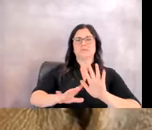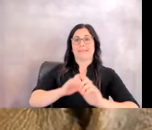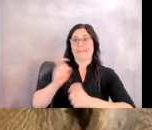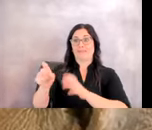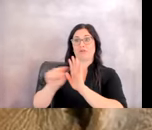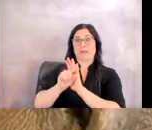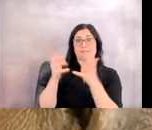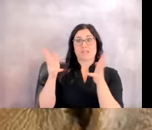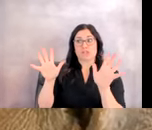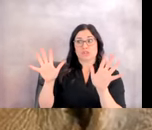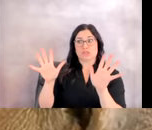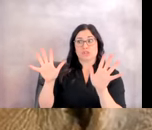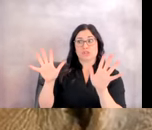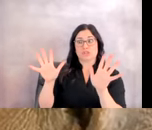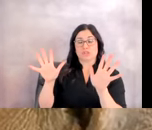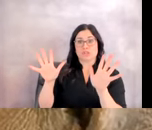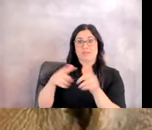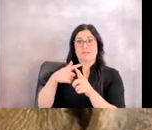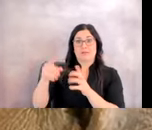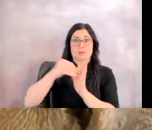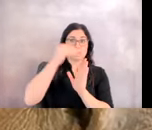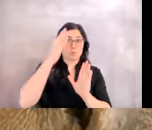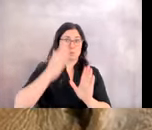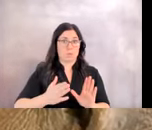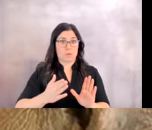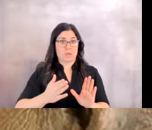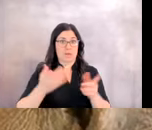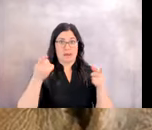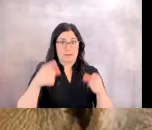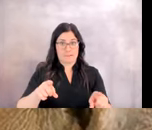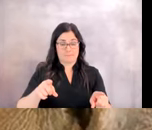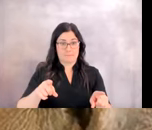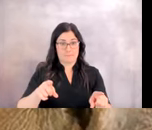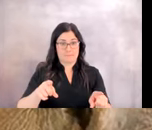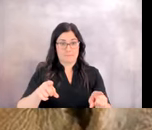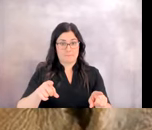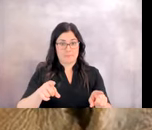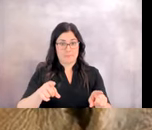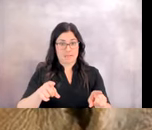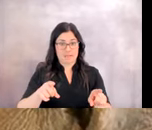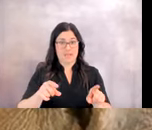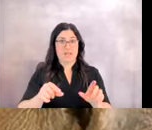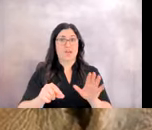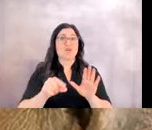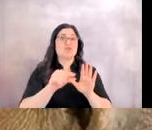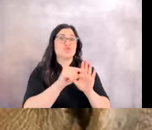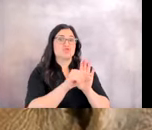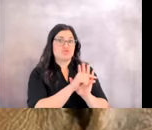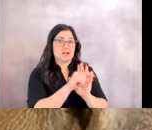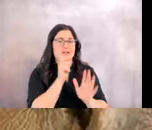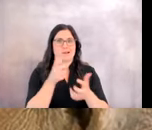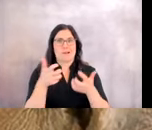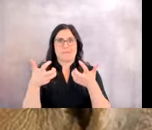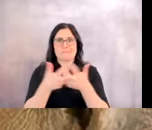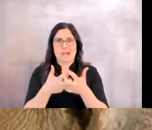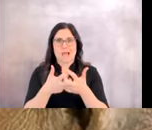grade, that student ended up getting the grade they had before the dishonesty infraction. Does that make